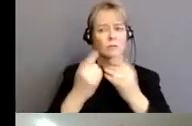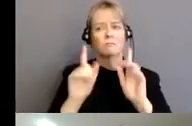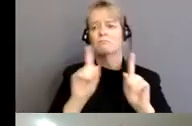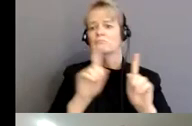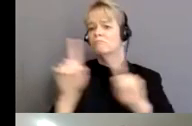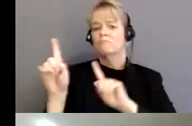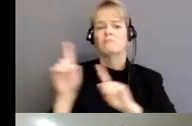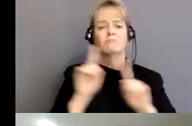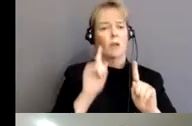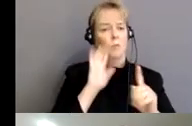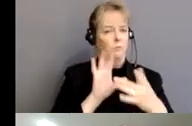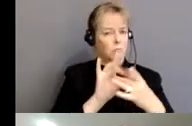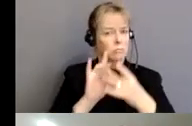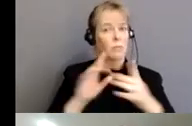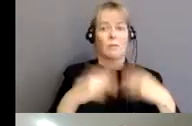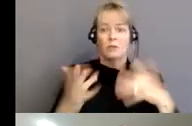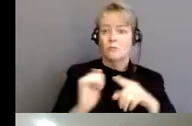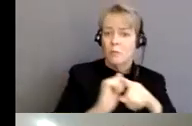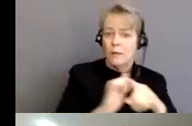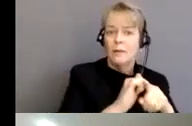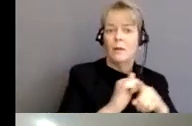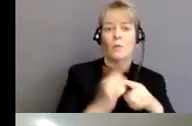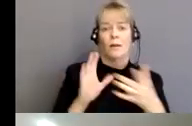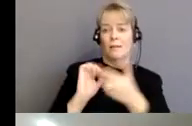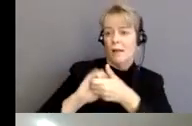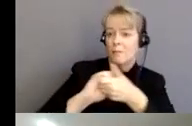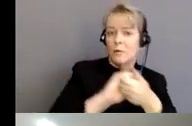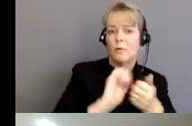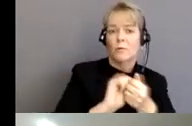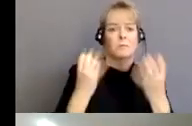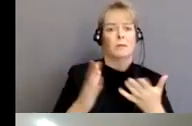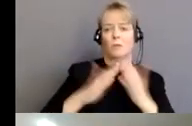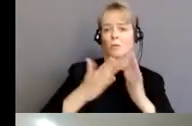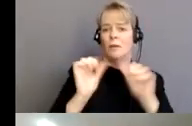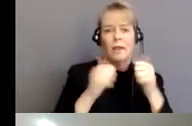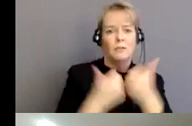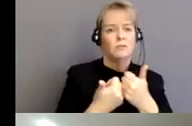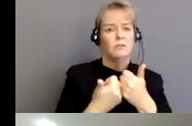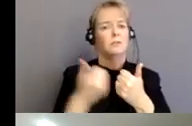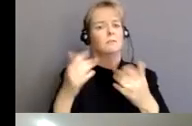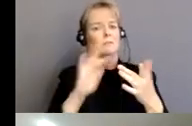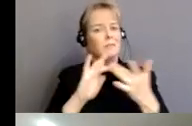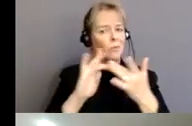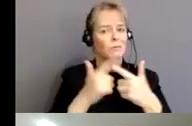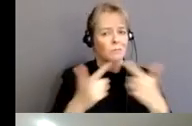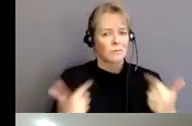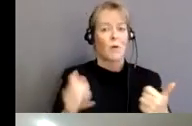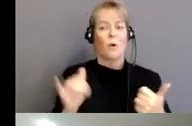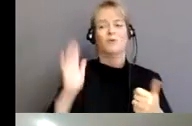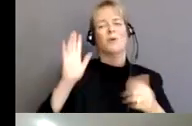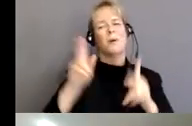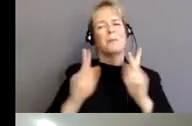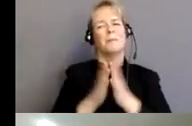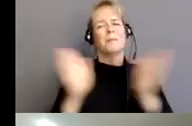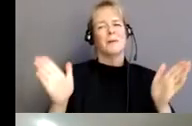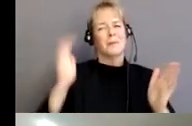frontline providers that are providing services and supports to older adults. And we do education, public awareness sessions such as today, to